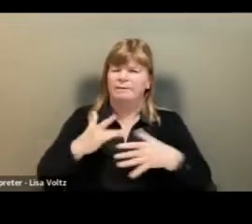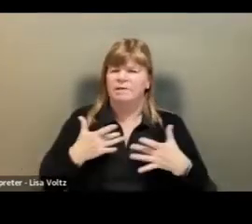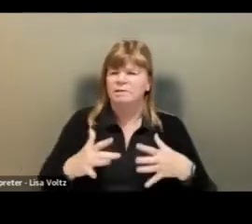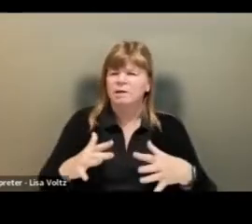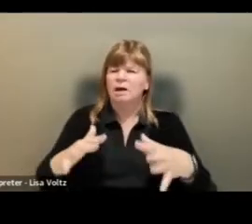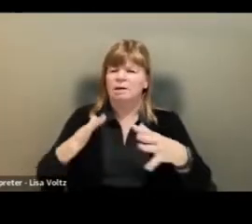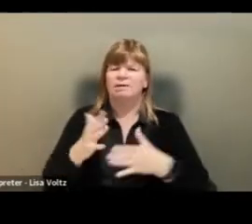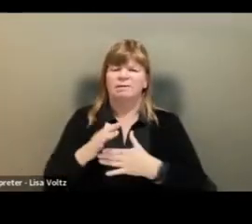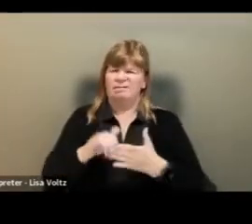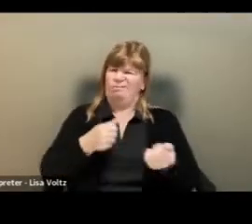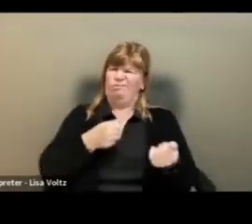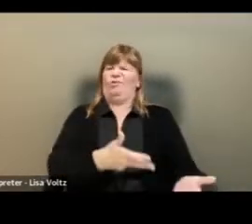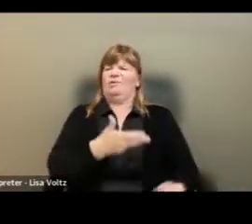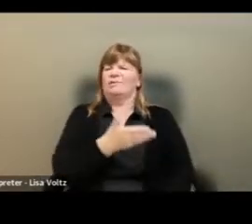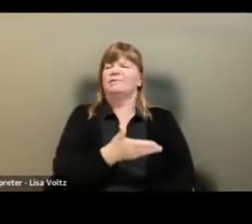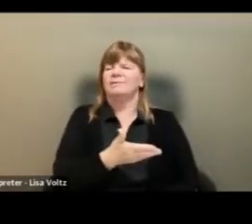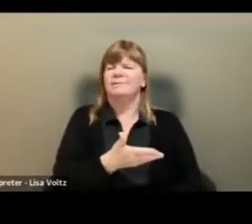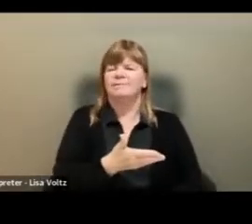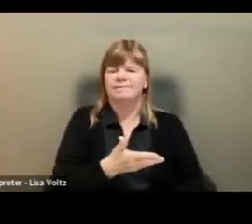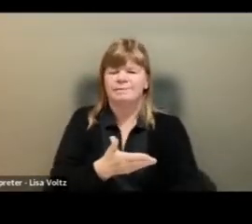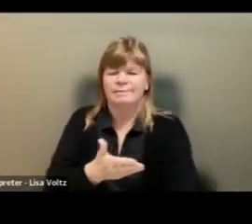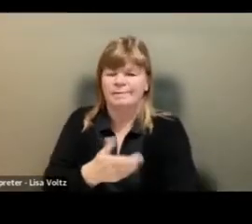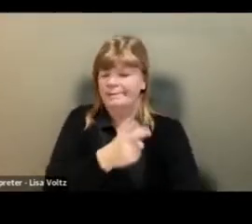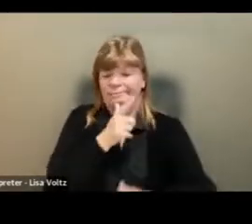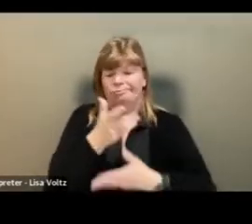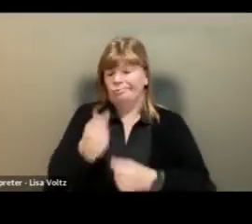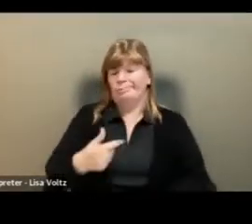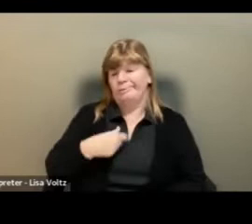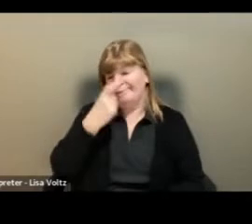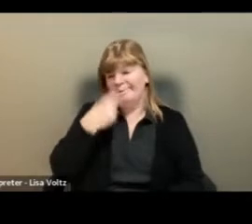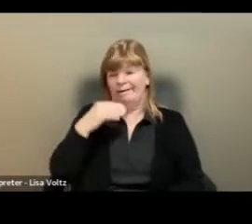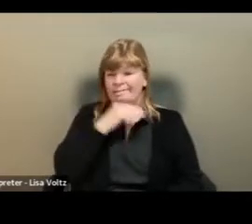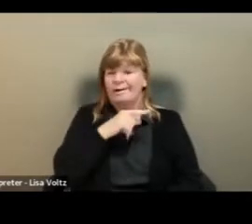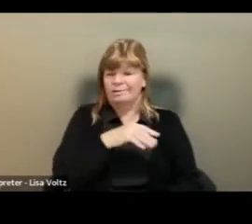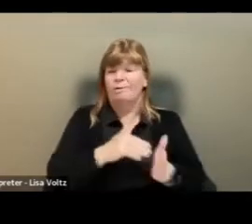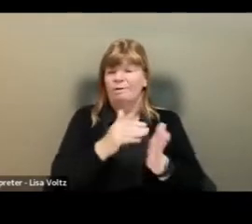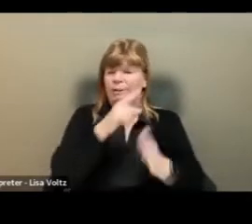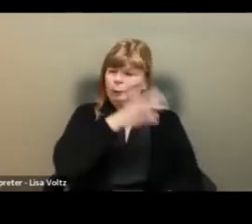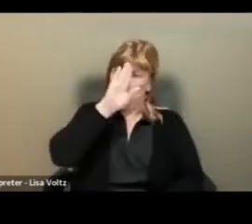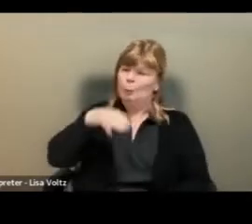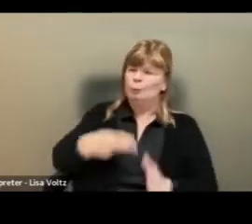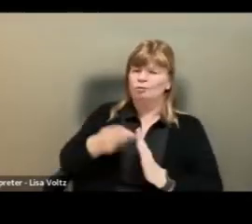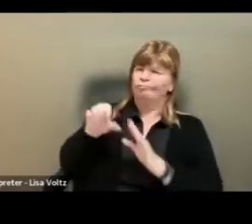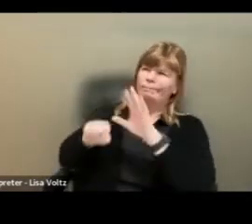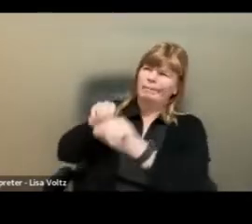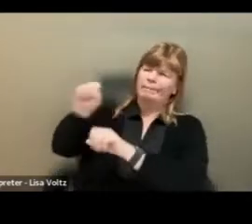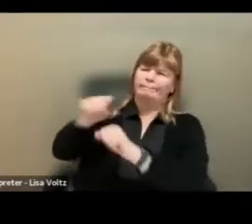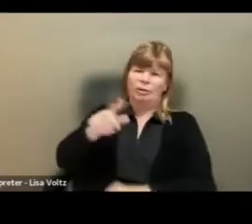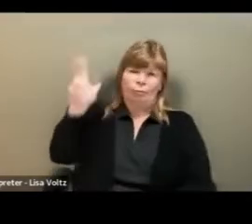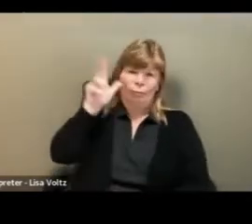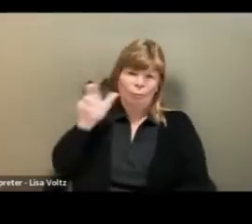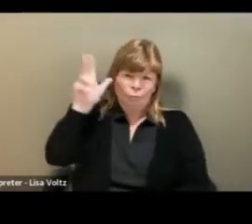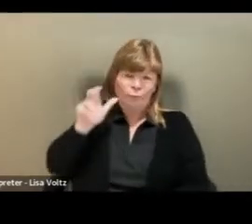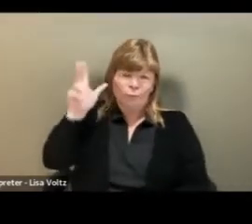And he didn't trust me because I lied to him a lot. He knew the truth. He heard it. Sometimes he saw it, and